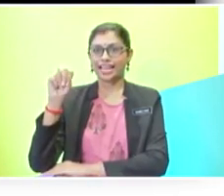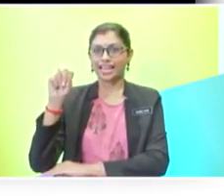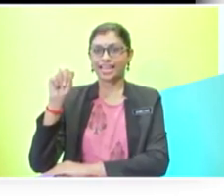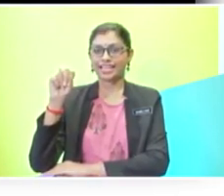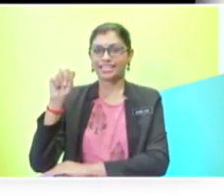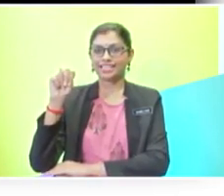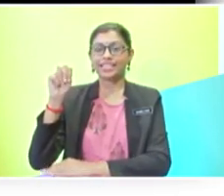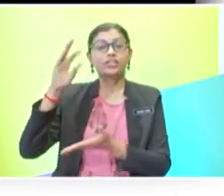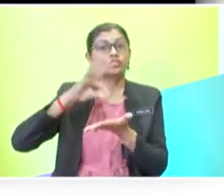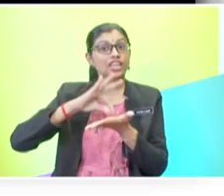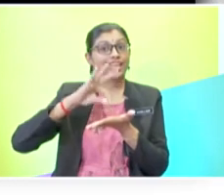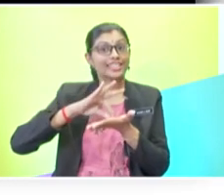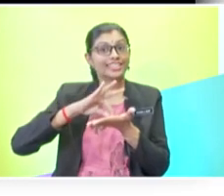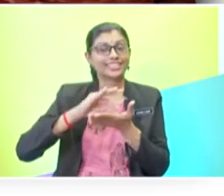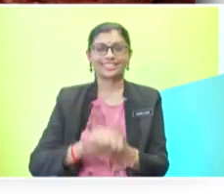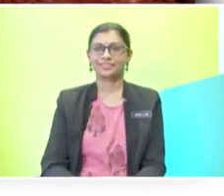C-H-I-C-K-E-N. Chicken.